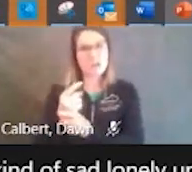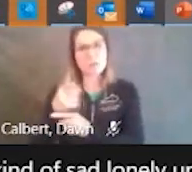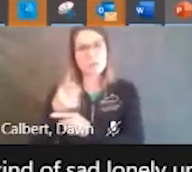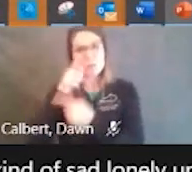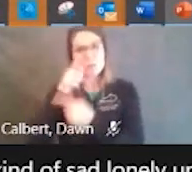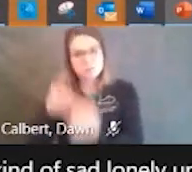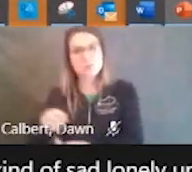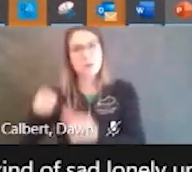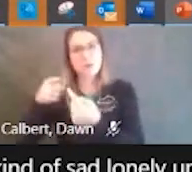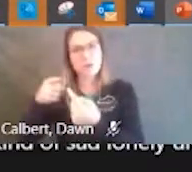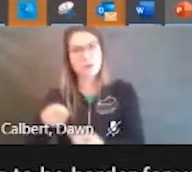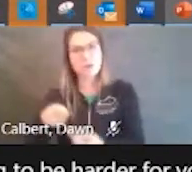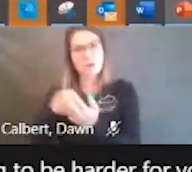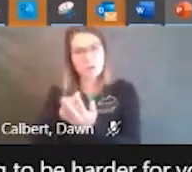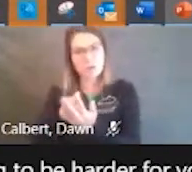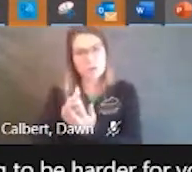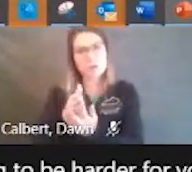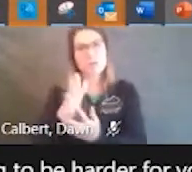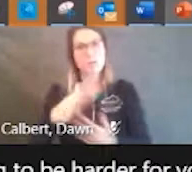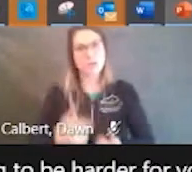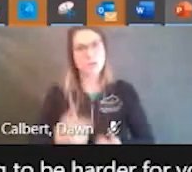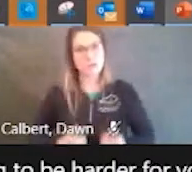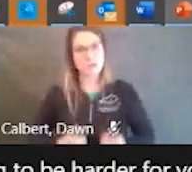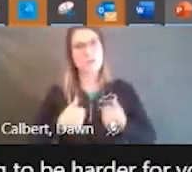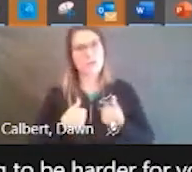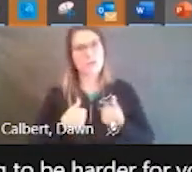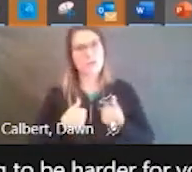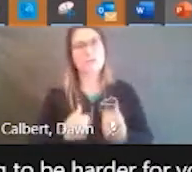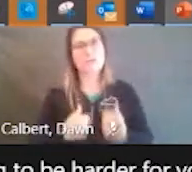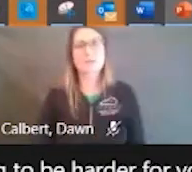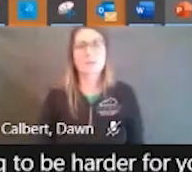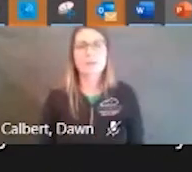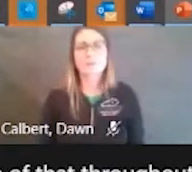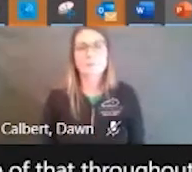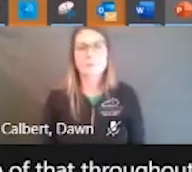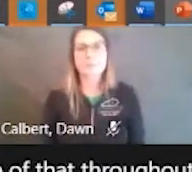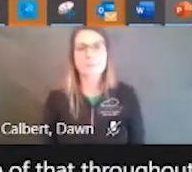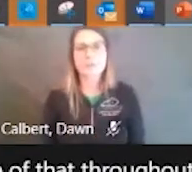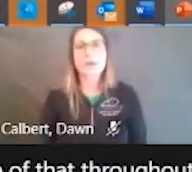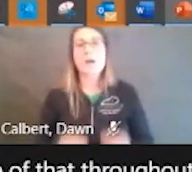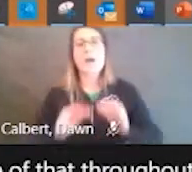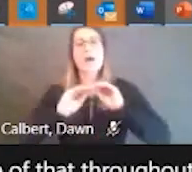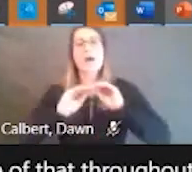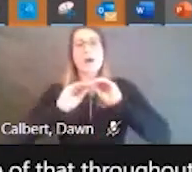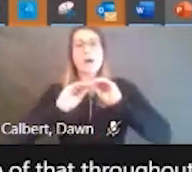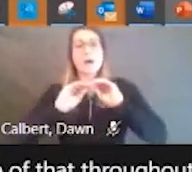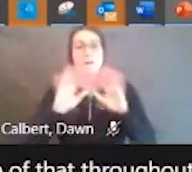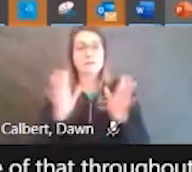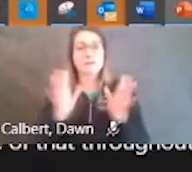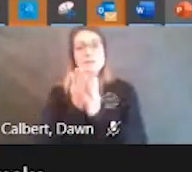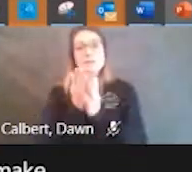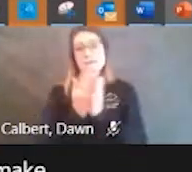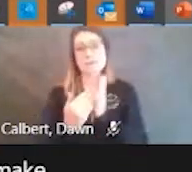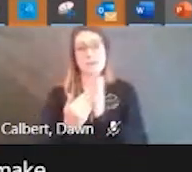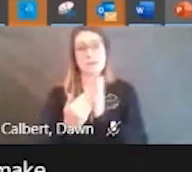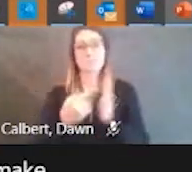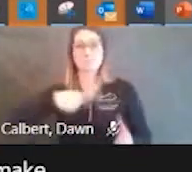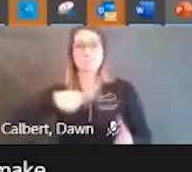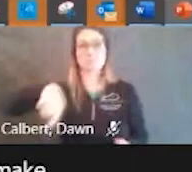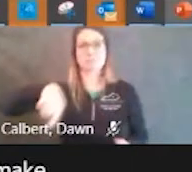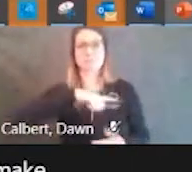with some of that throughout your life if that's the choice that you make. Obviously, some of us don't really